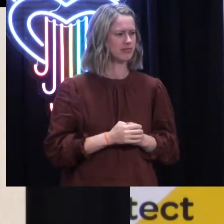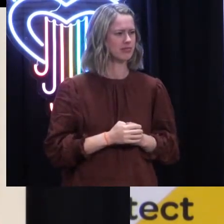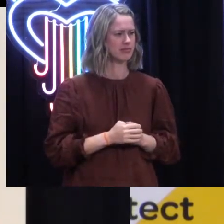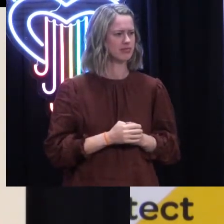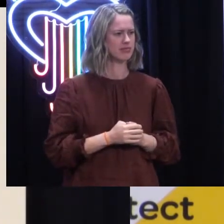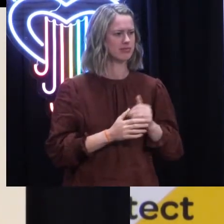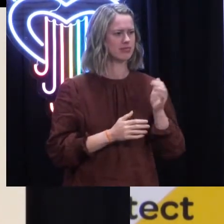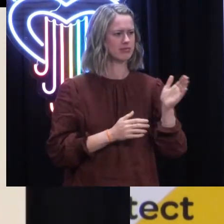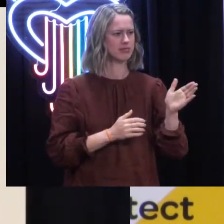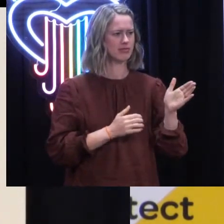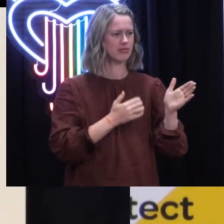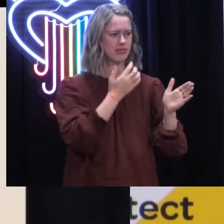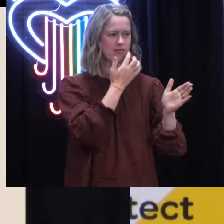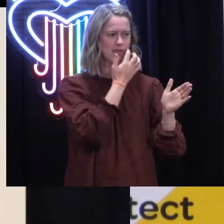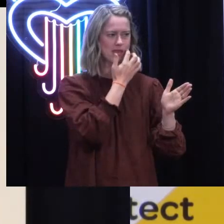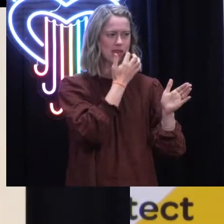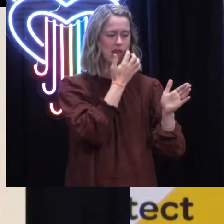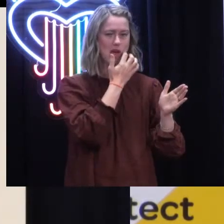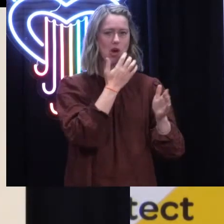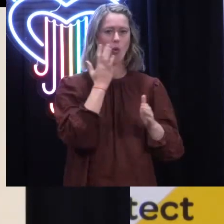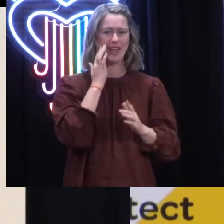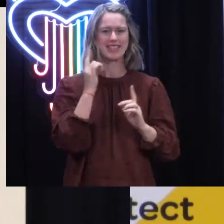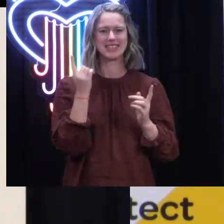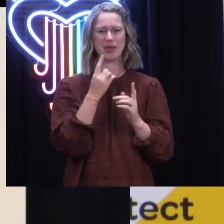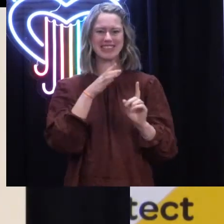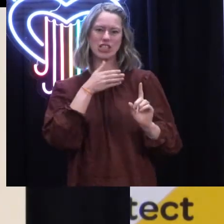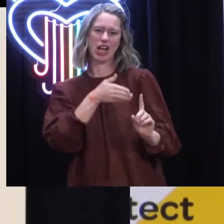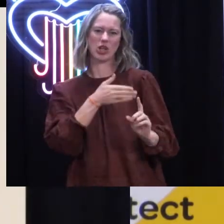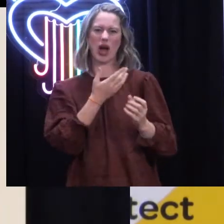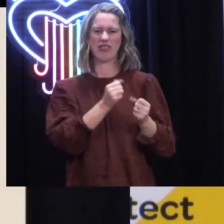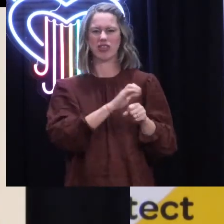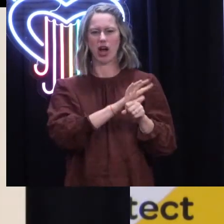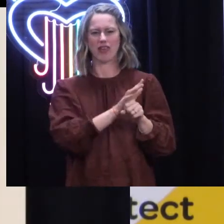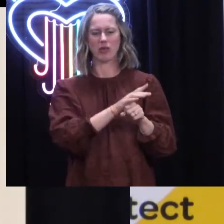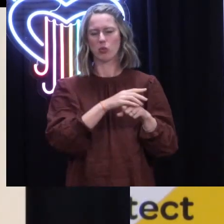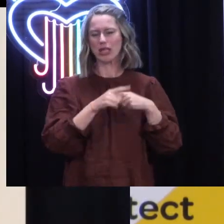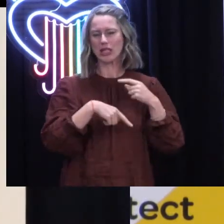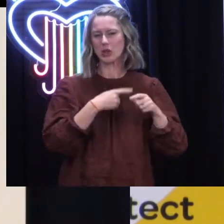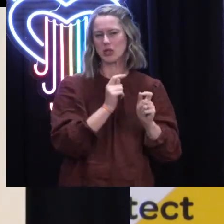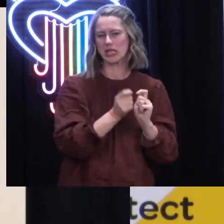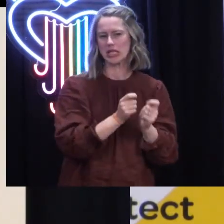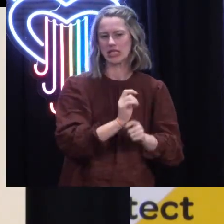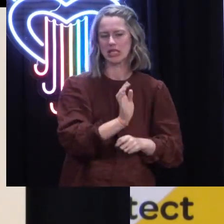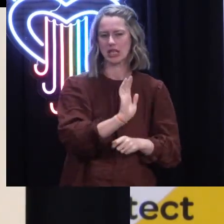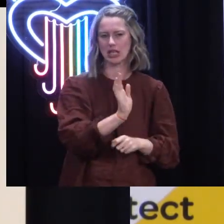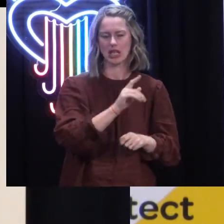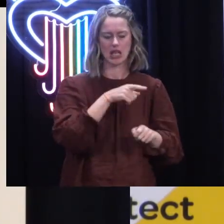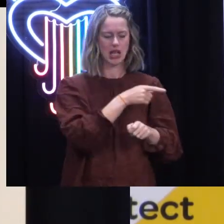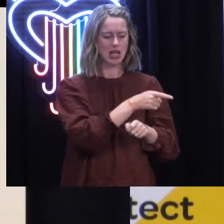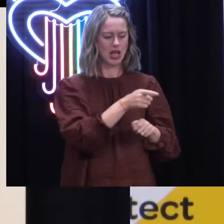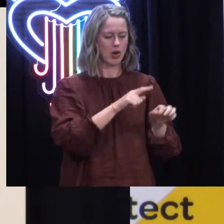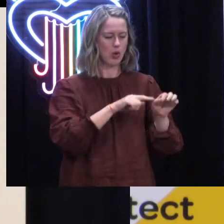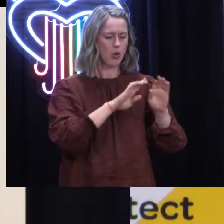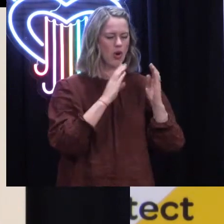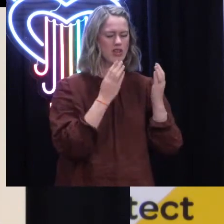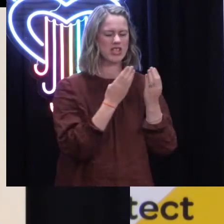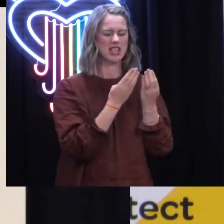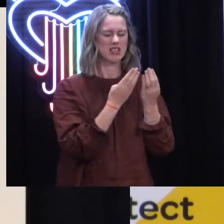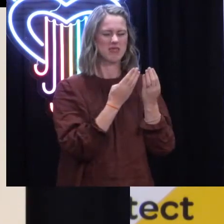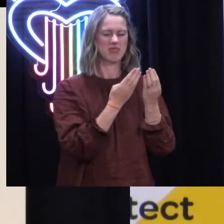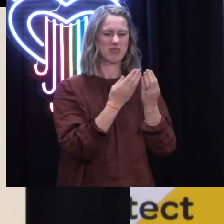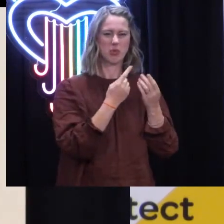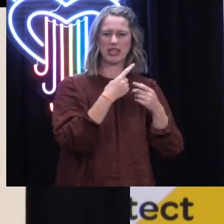do testing as once people are diagnosed and whether they're in quarantine, which they all are, except for a very few at the